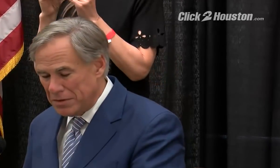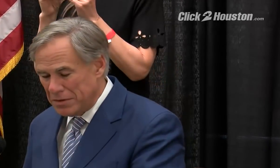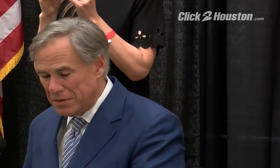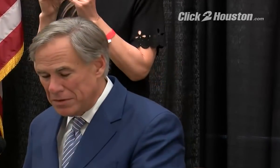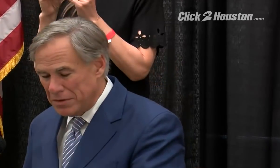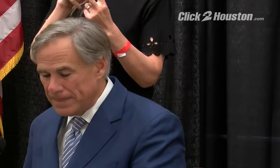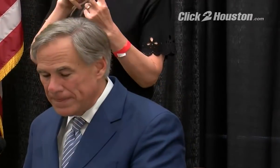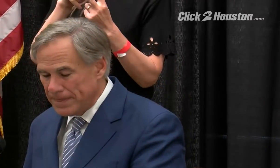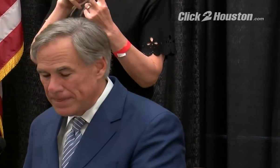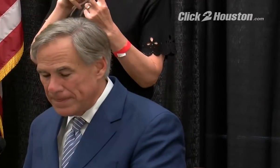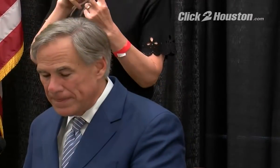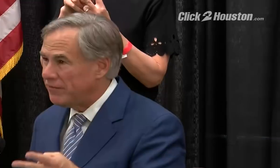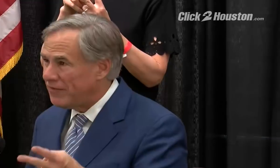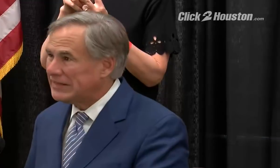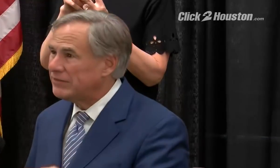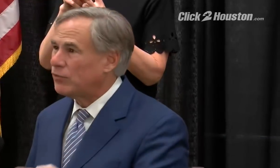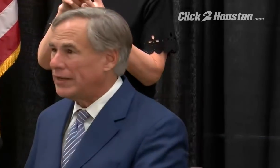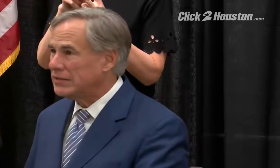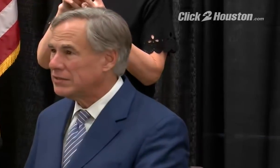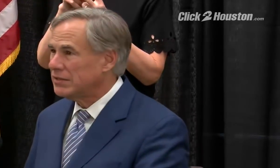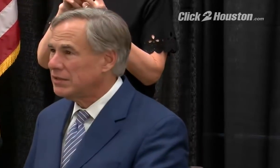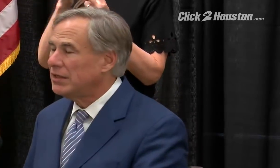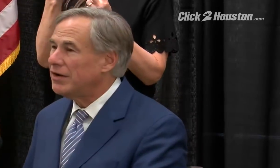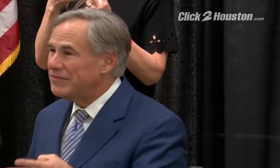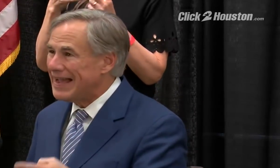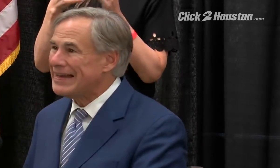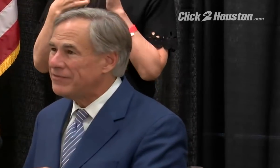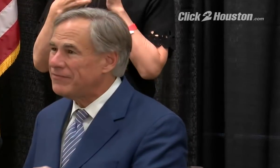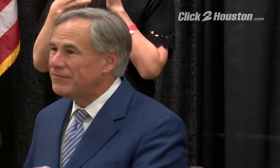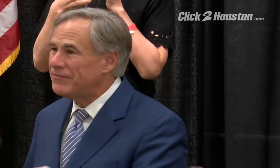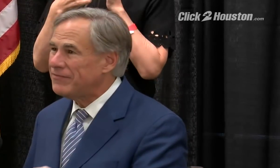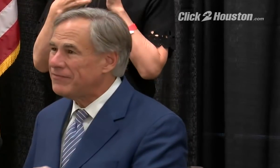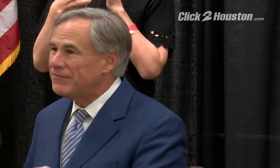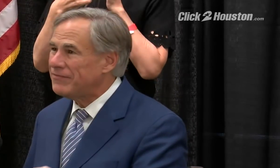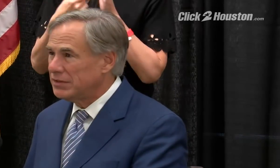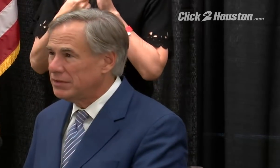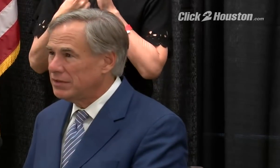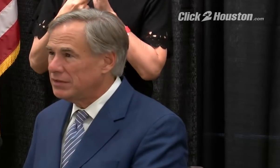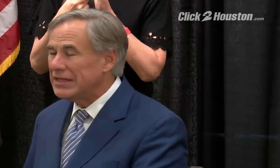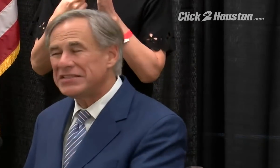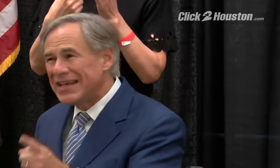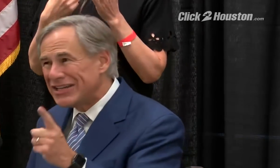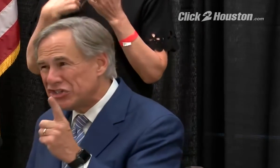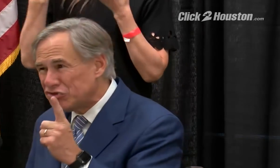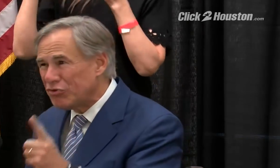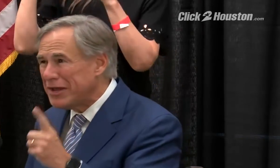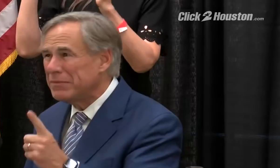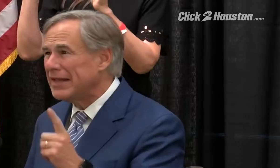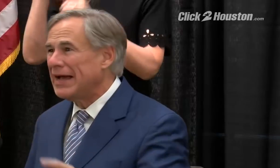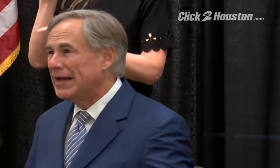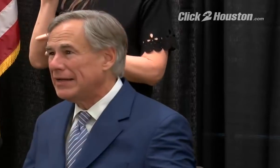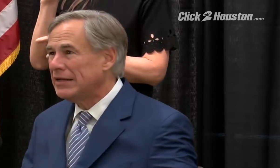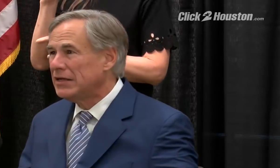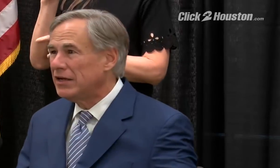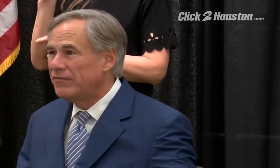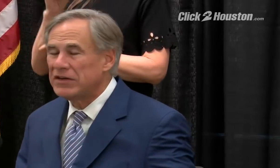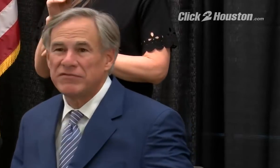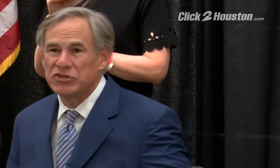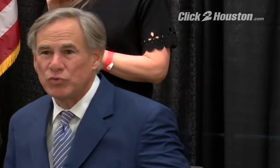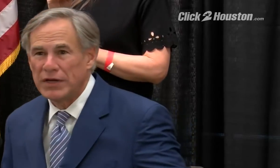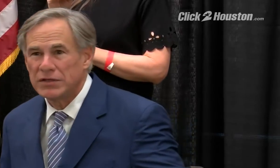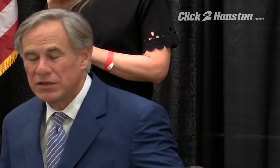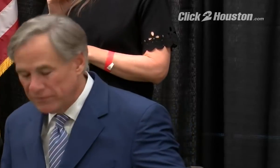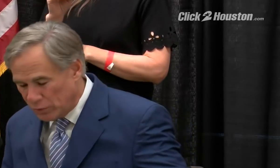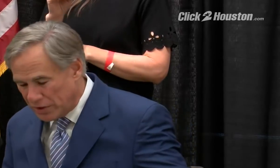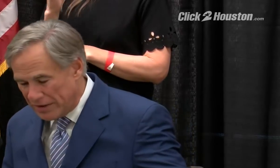and Moderna have shown an effective rate of 95%. That's an extremely high